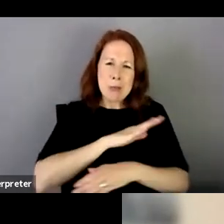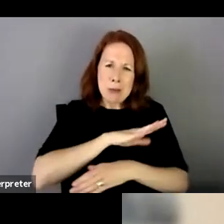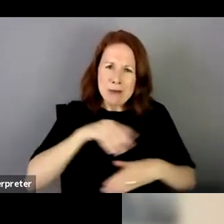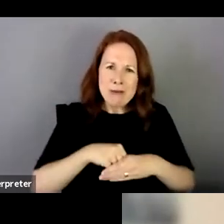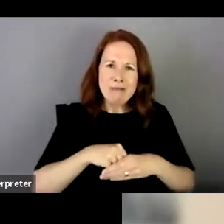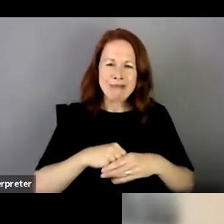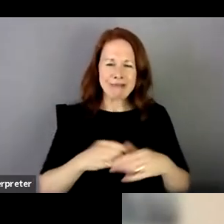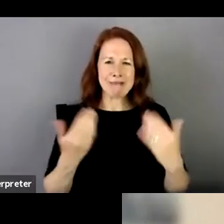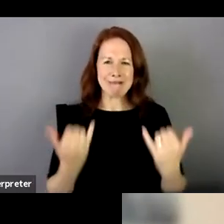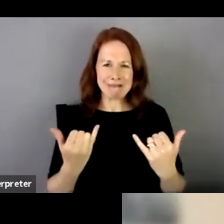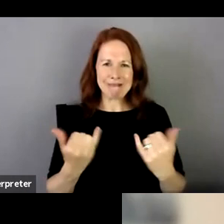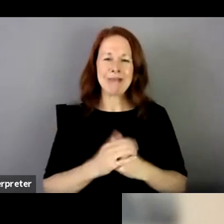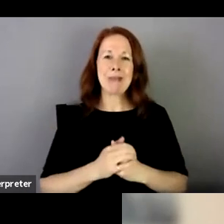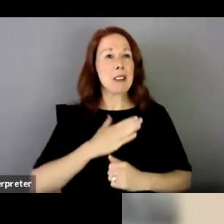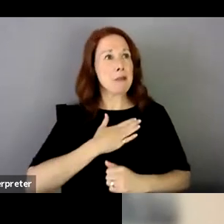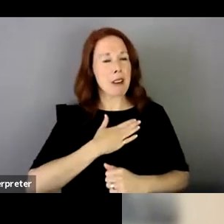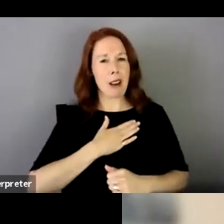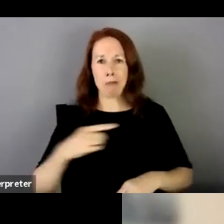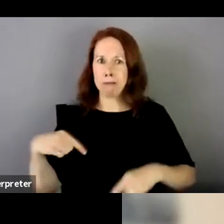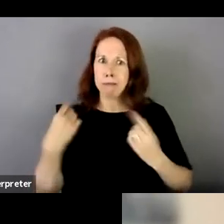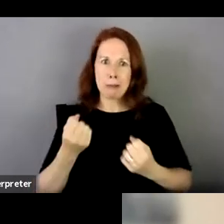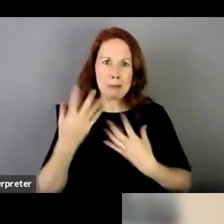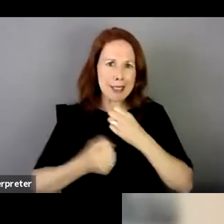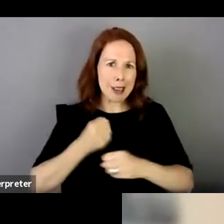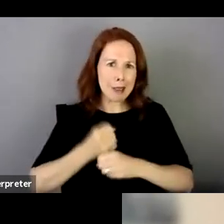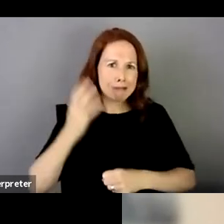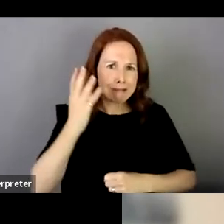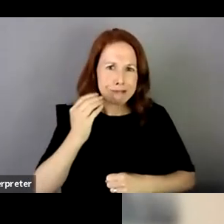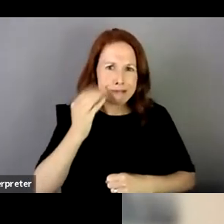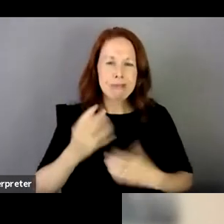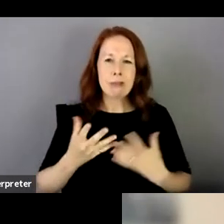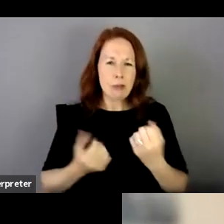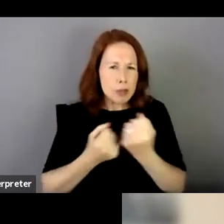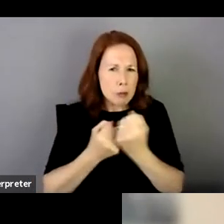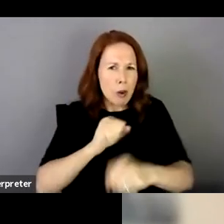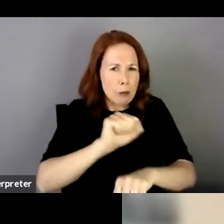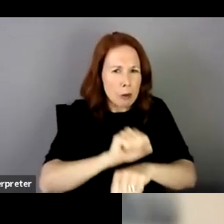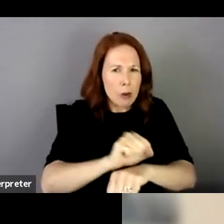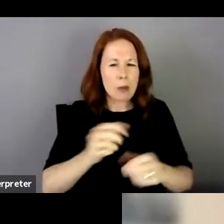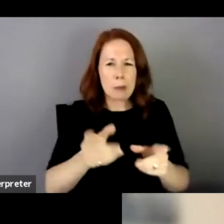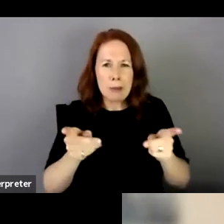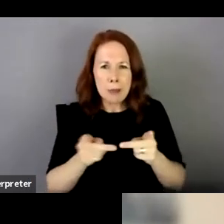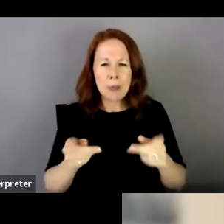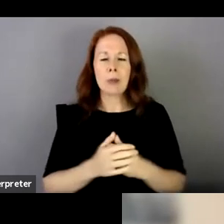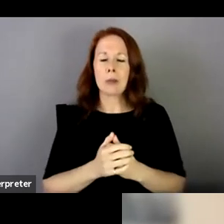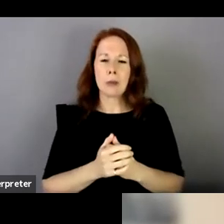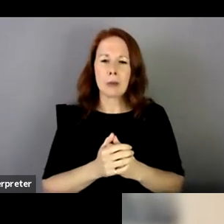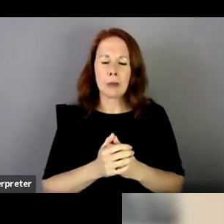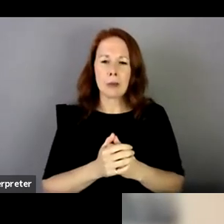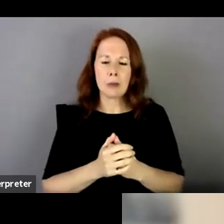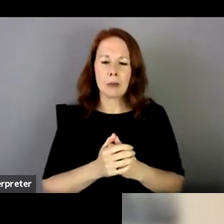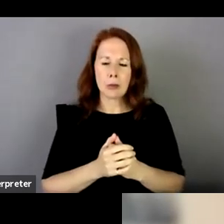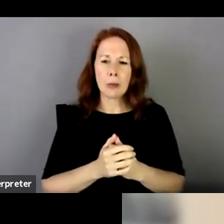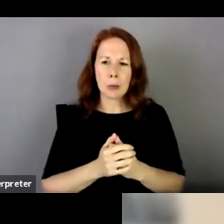my vast experience in supported employment position. And it has